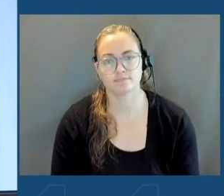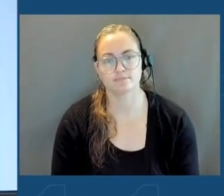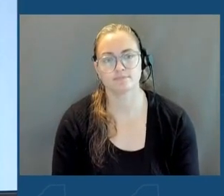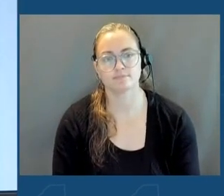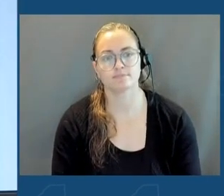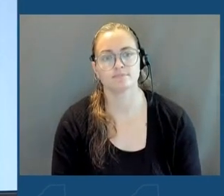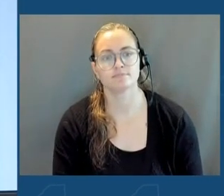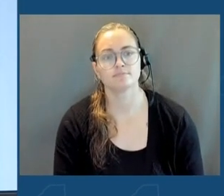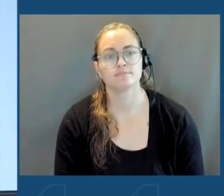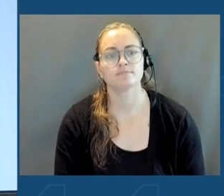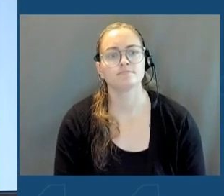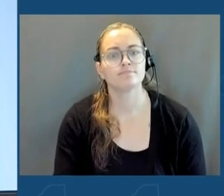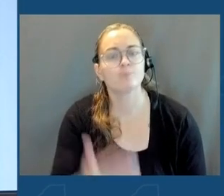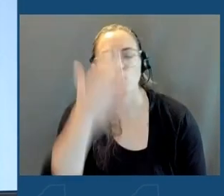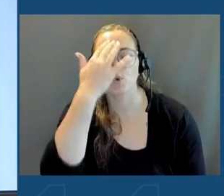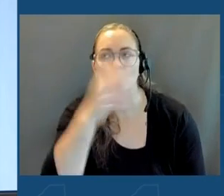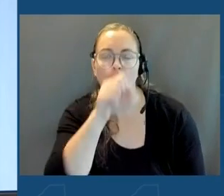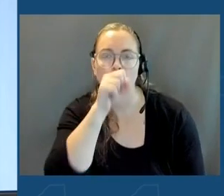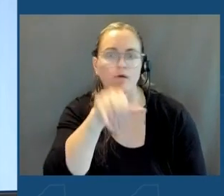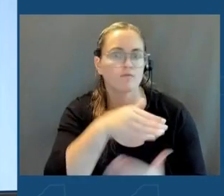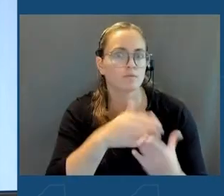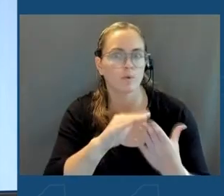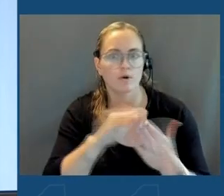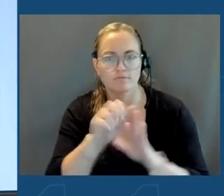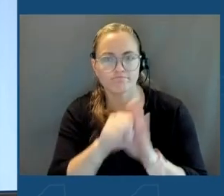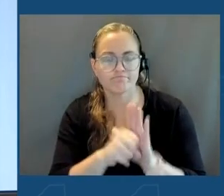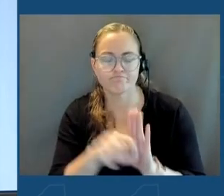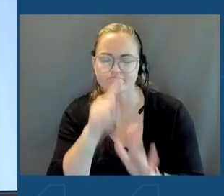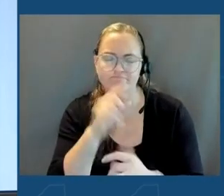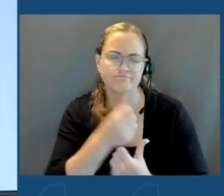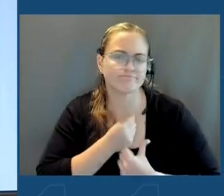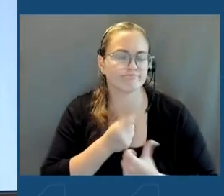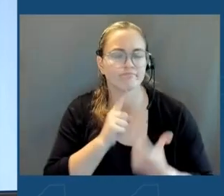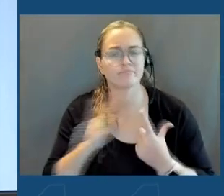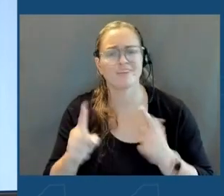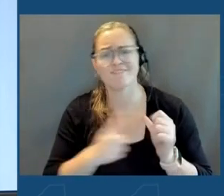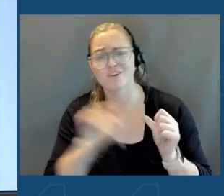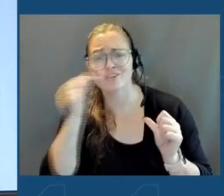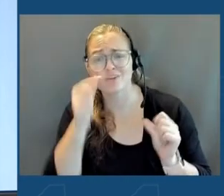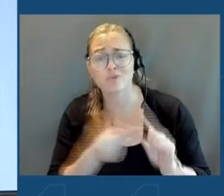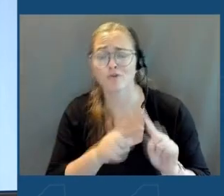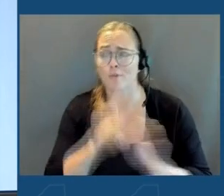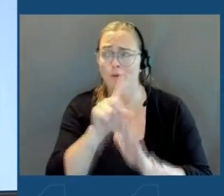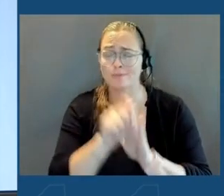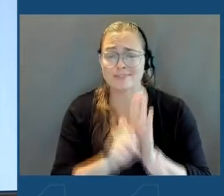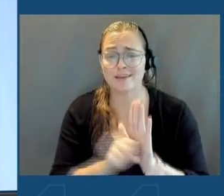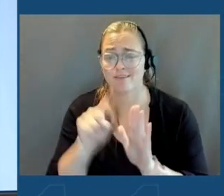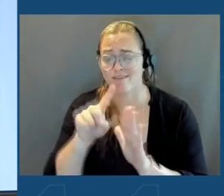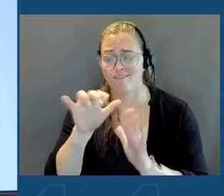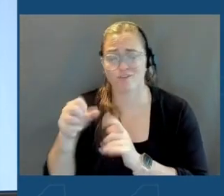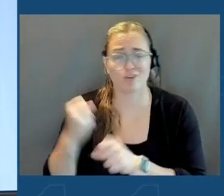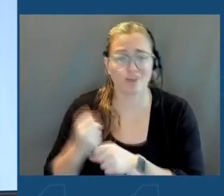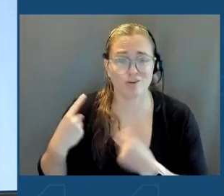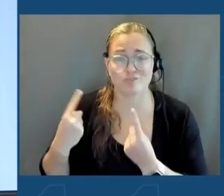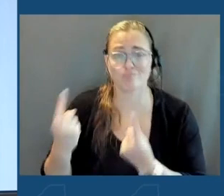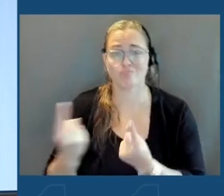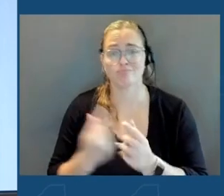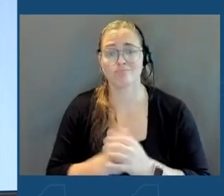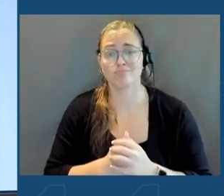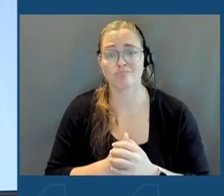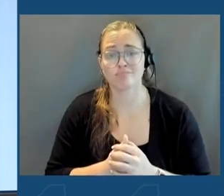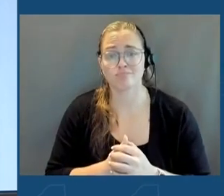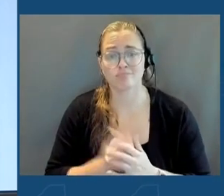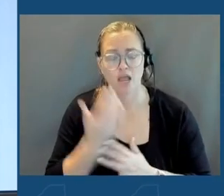Well, you know I love this part of the state. First governor from upstate in 100 years. And I know it's